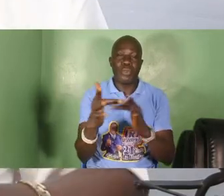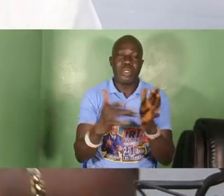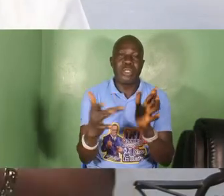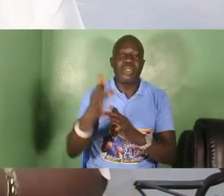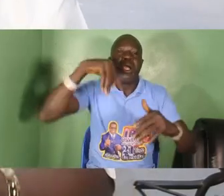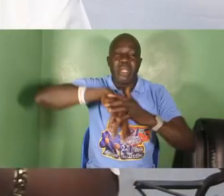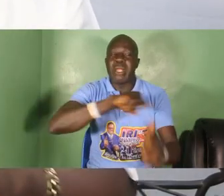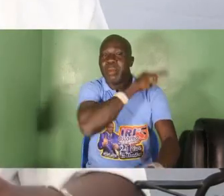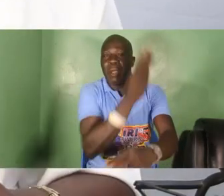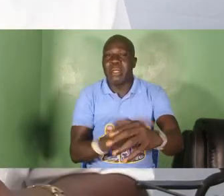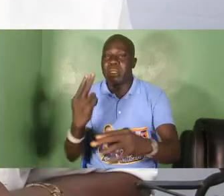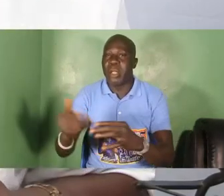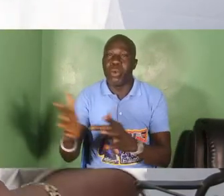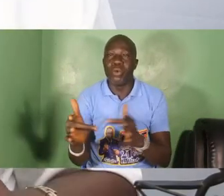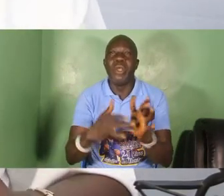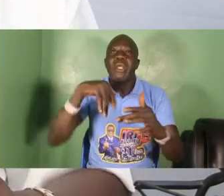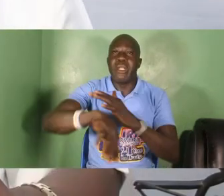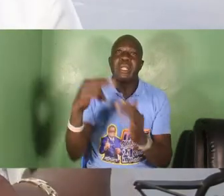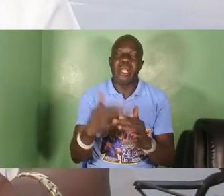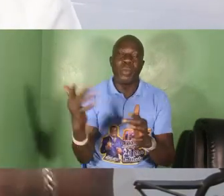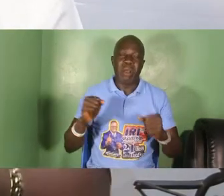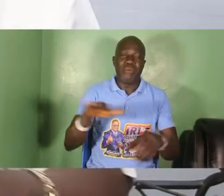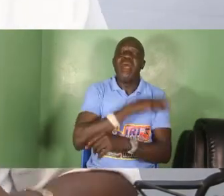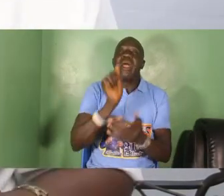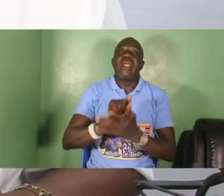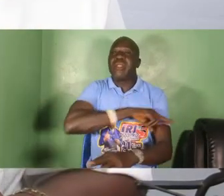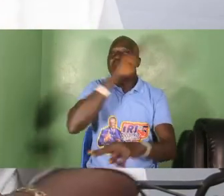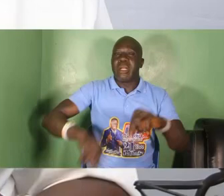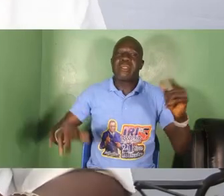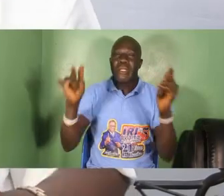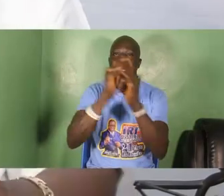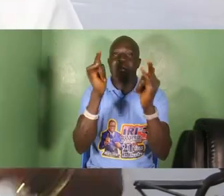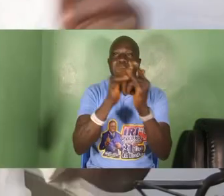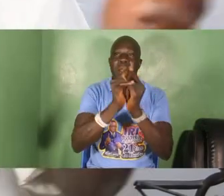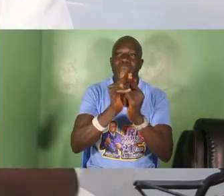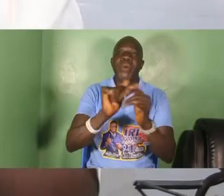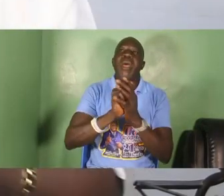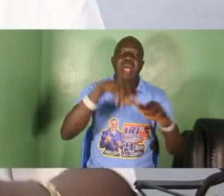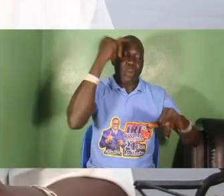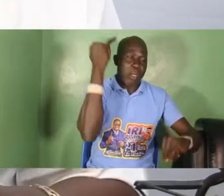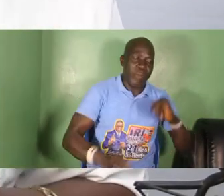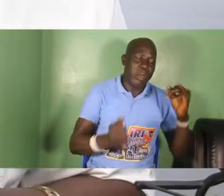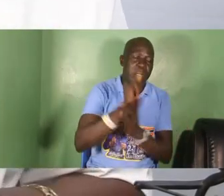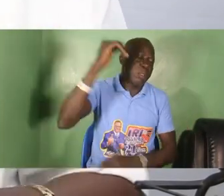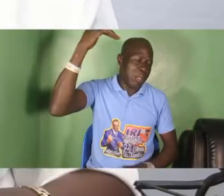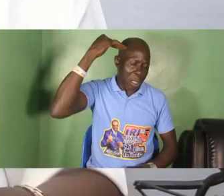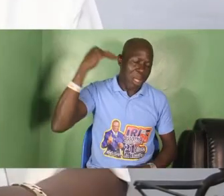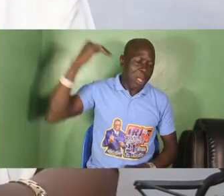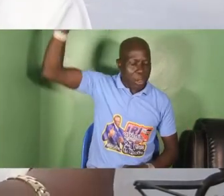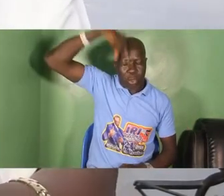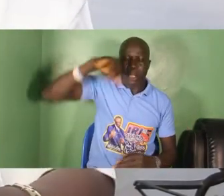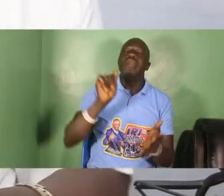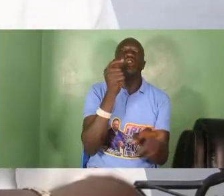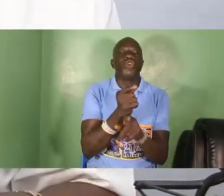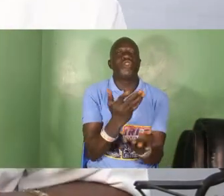name of Jesus. Lord, be sanga. Lord, be tiragada. Any person, but pass me that. Lord, call Jesus.